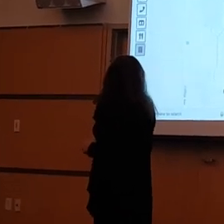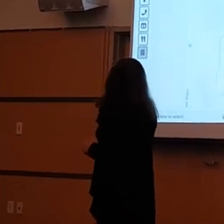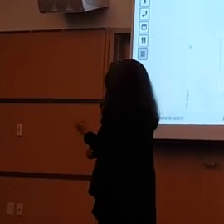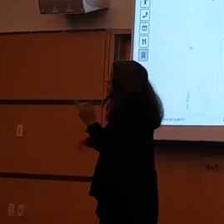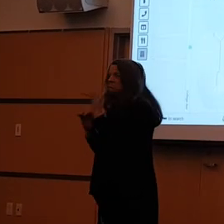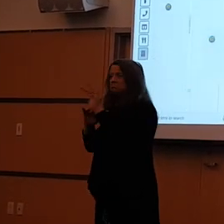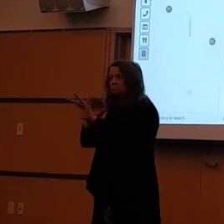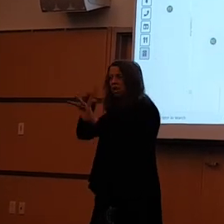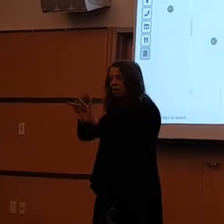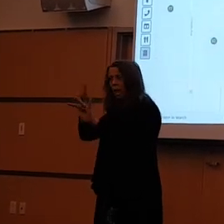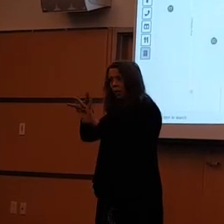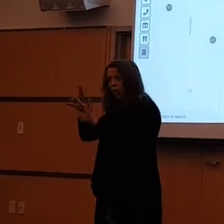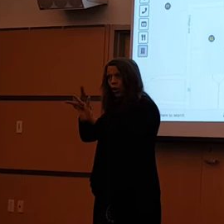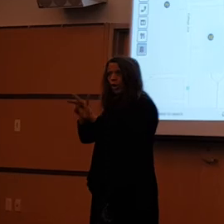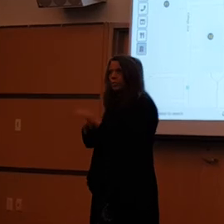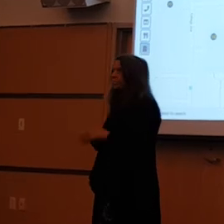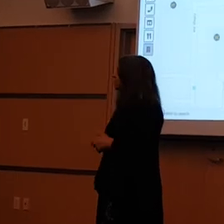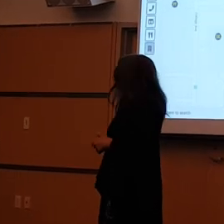Library.